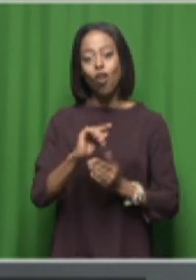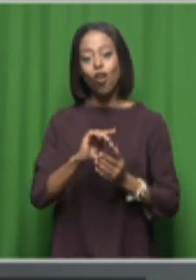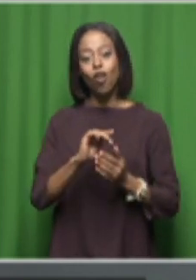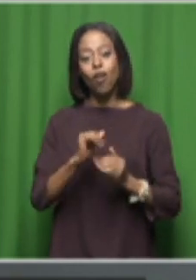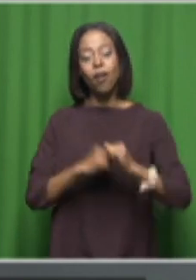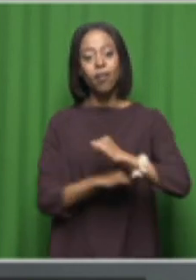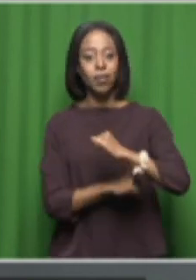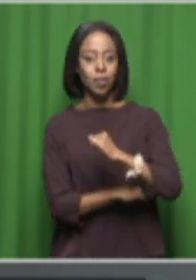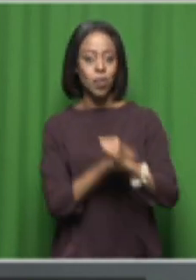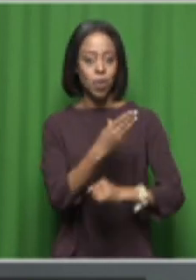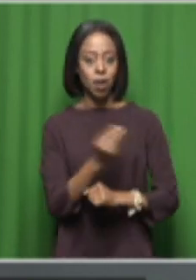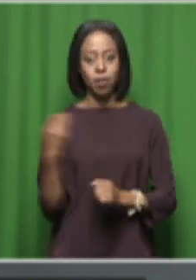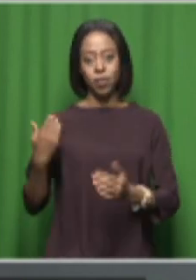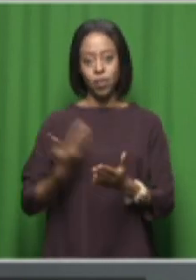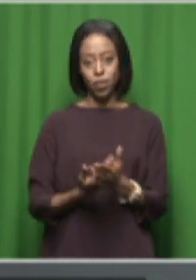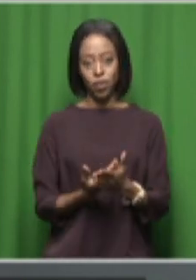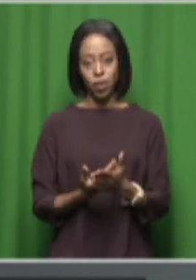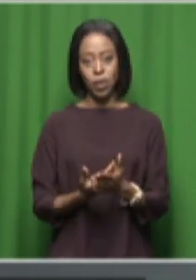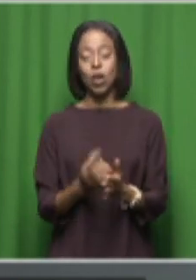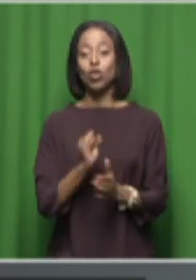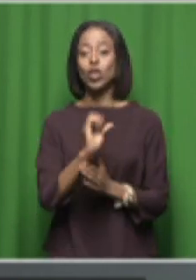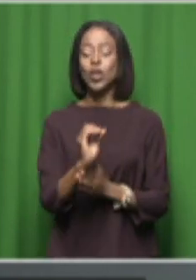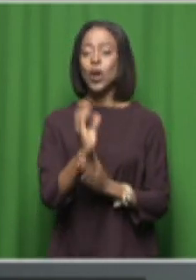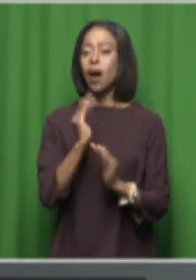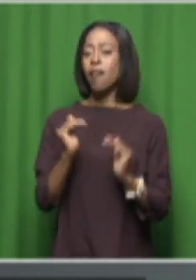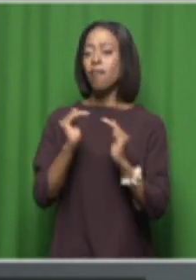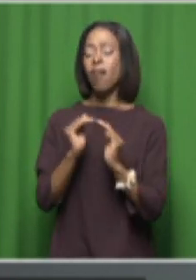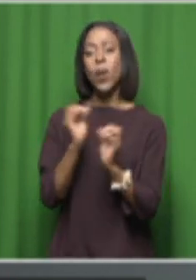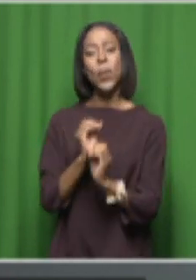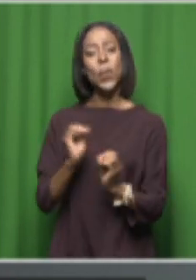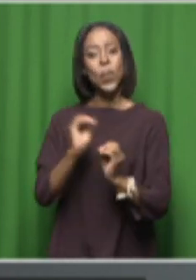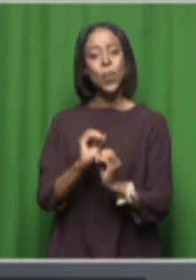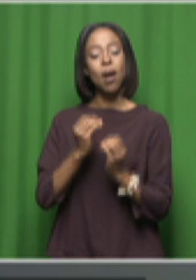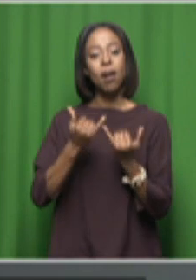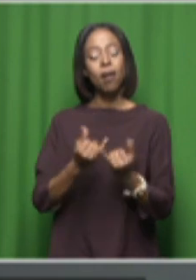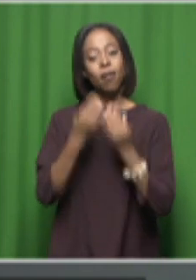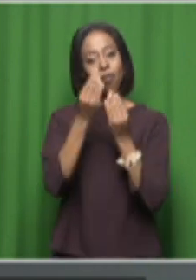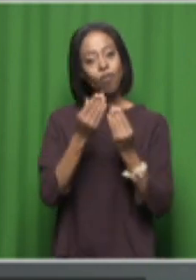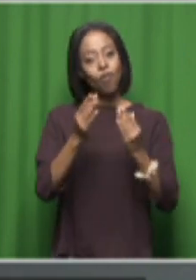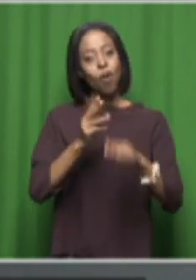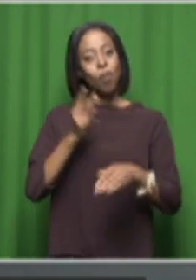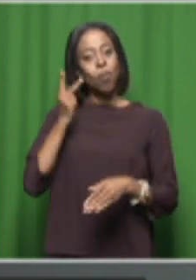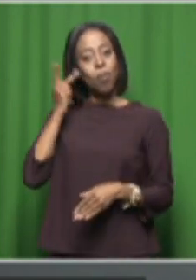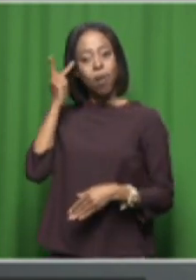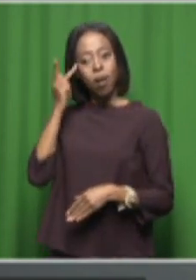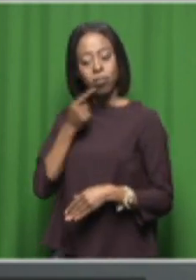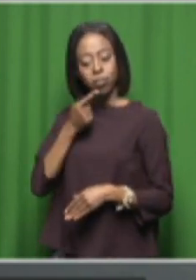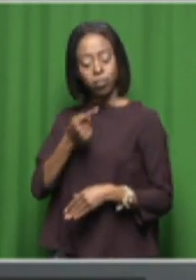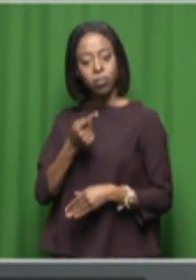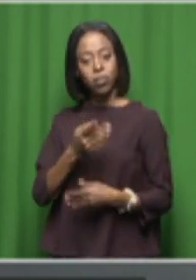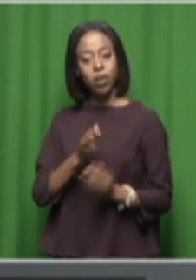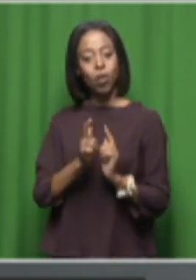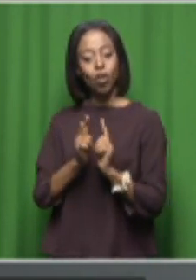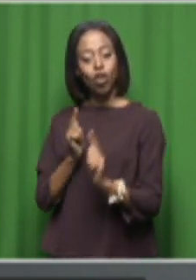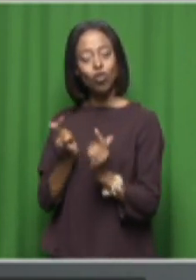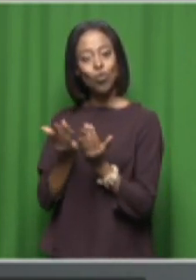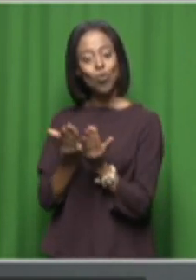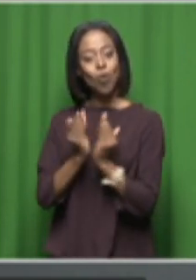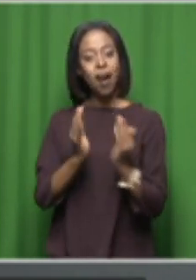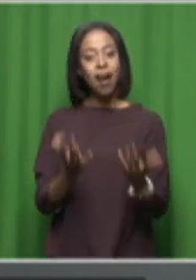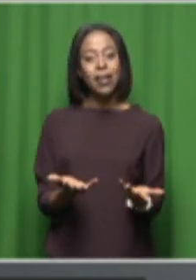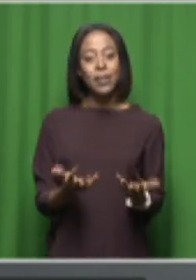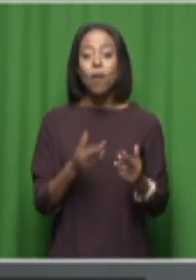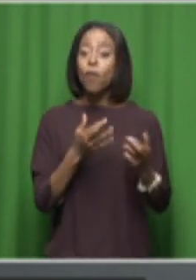spoken about so far today. So it's really unfair to then say to parents that are aware of how our township schools are,